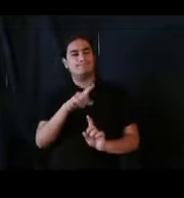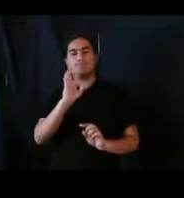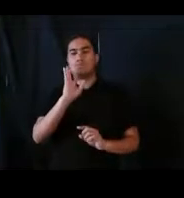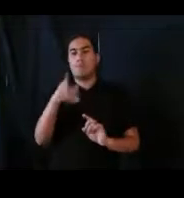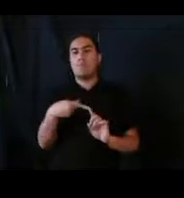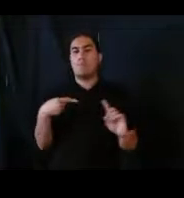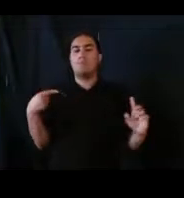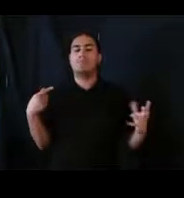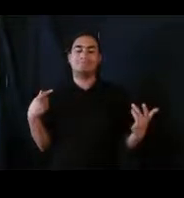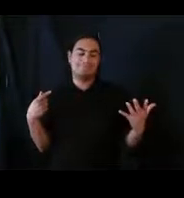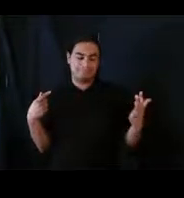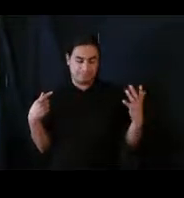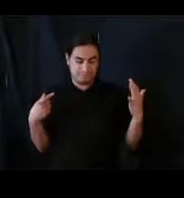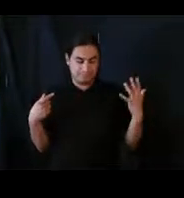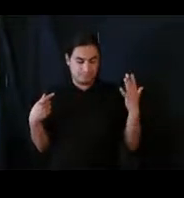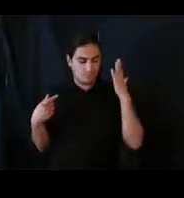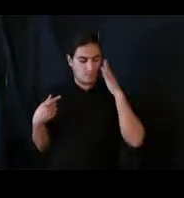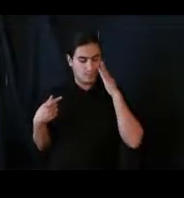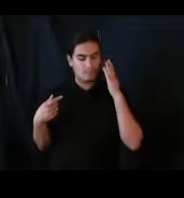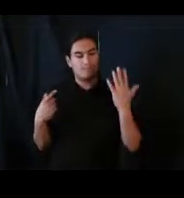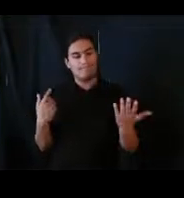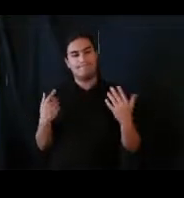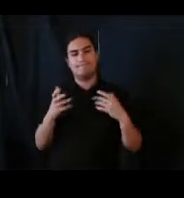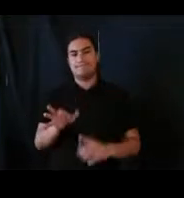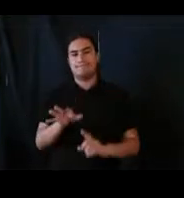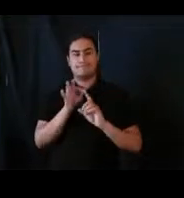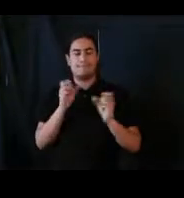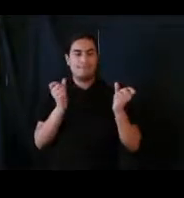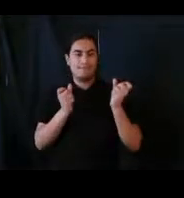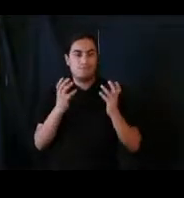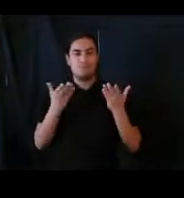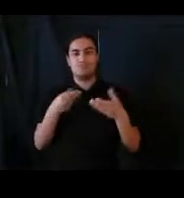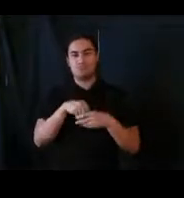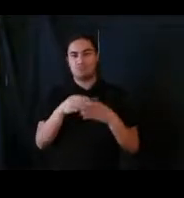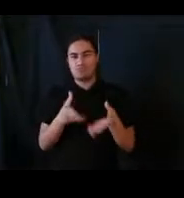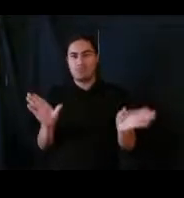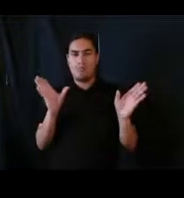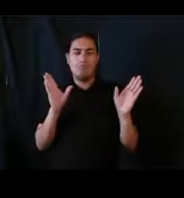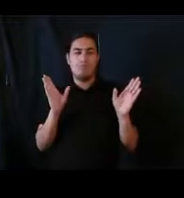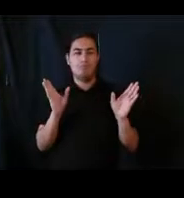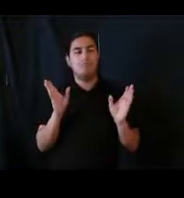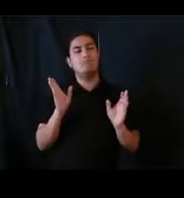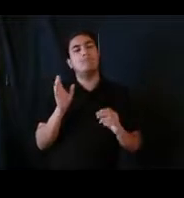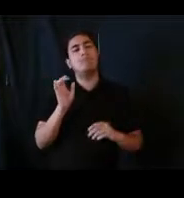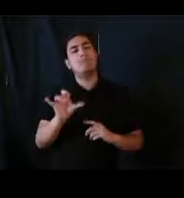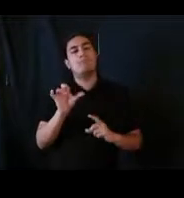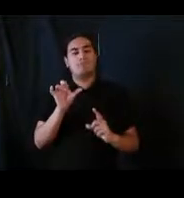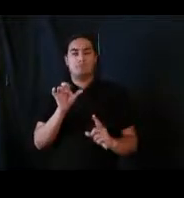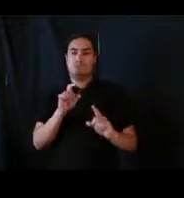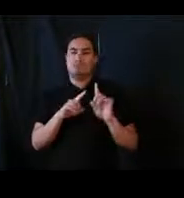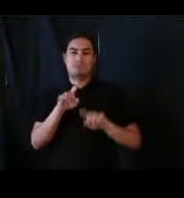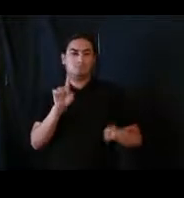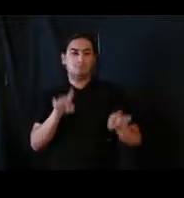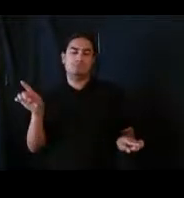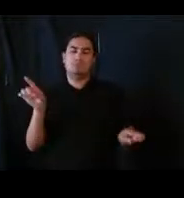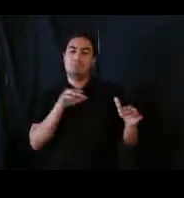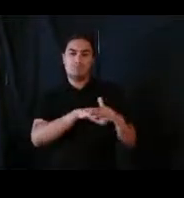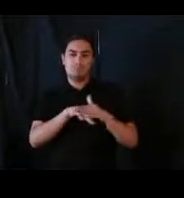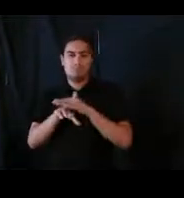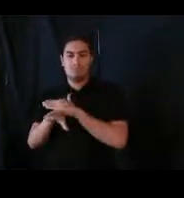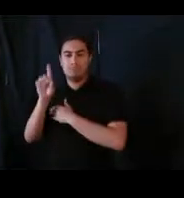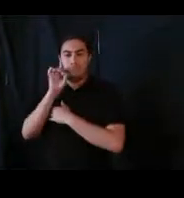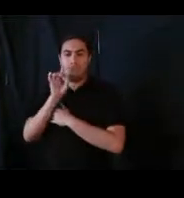about uh you know single occupancy vehicles in the general public and there are various avenues within the administration where there's